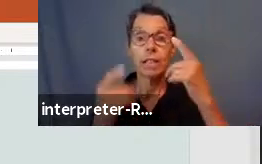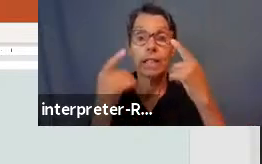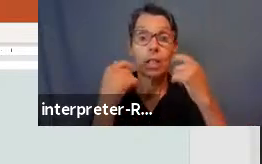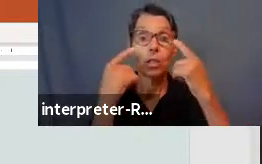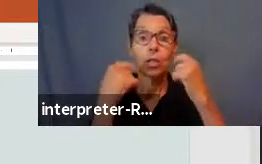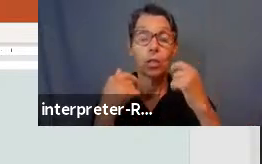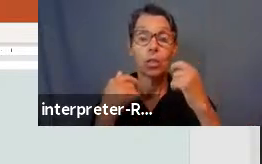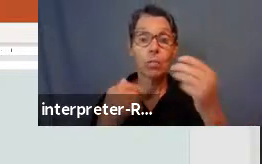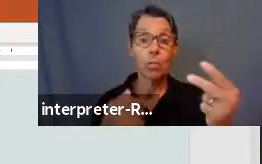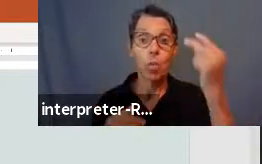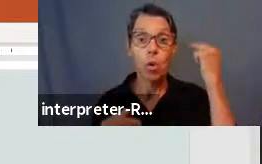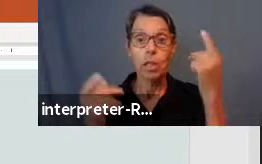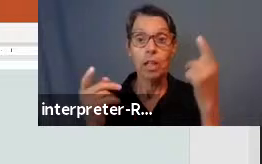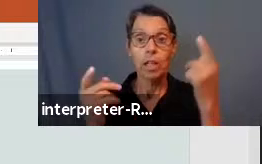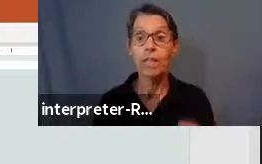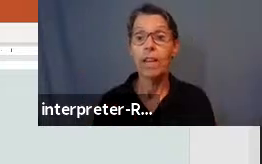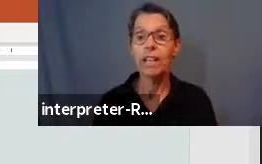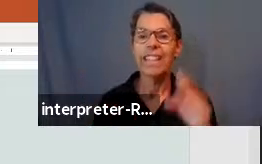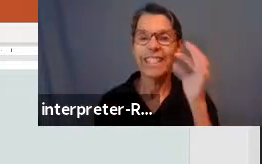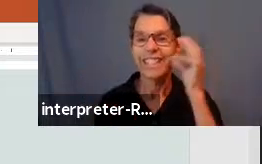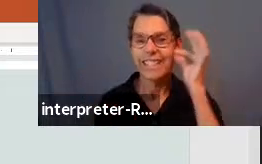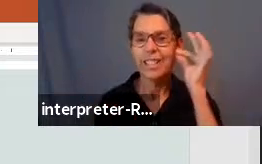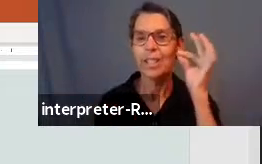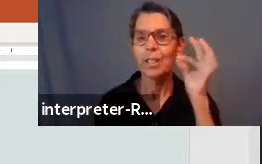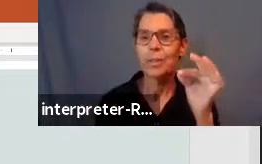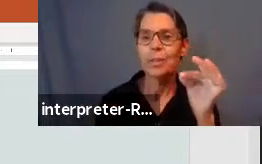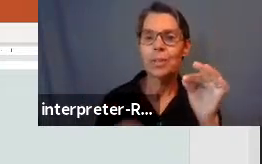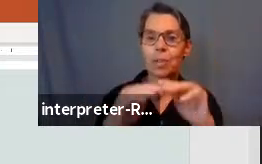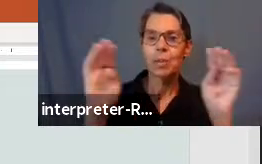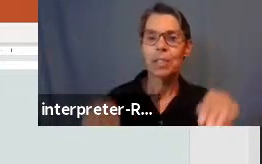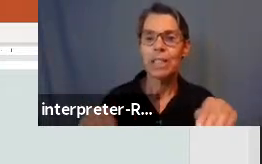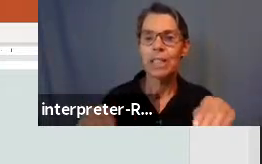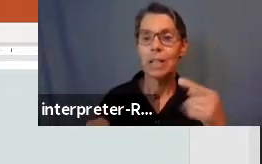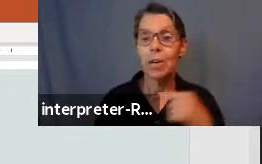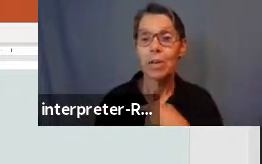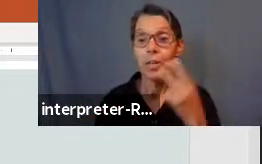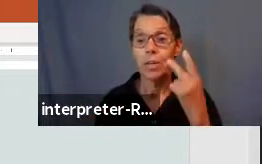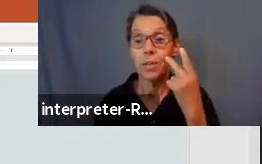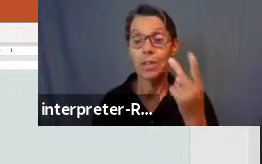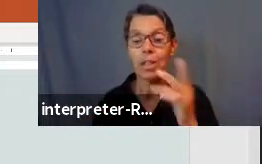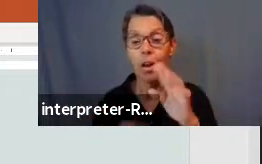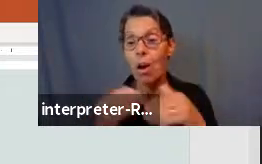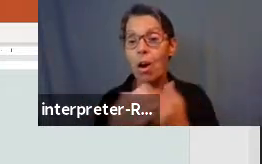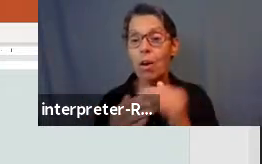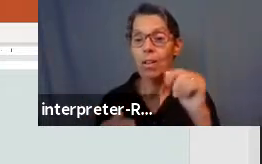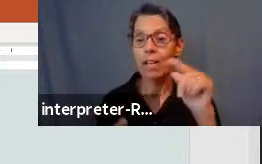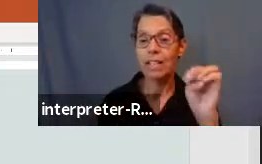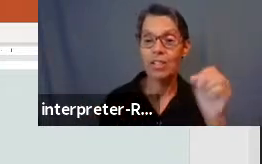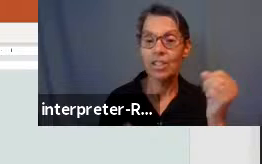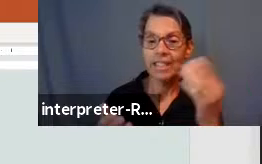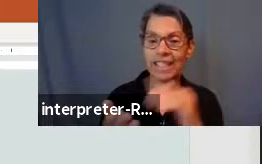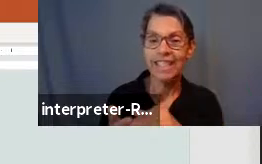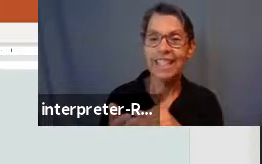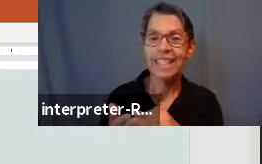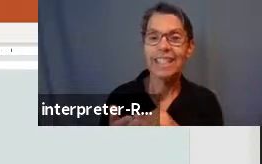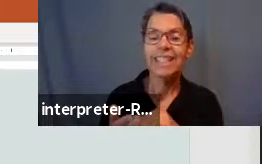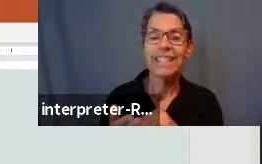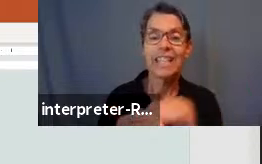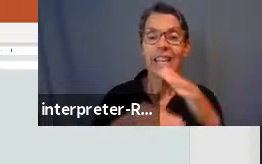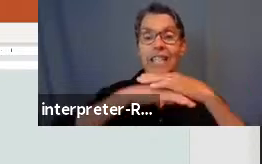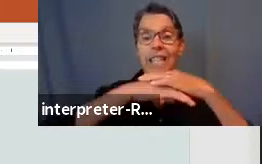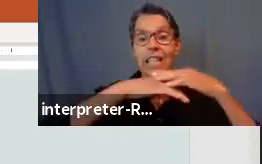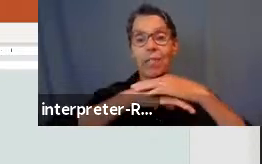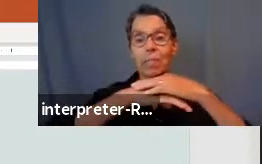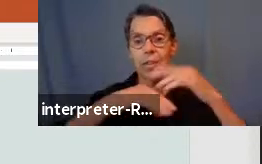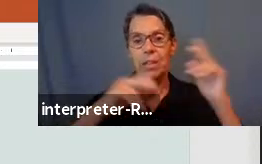event, again at the Indian Museum, where we'll see all ages again, Native American